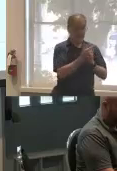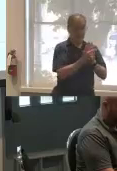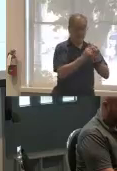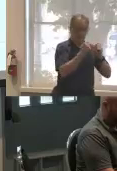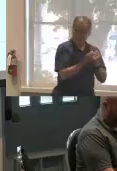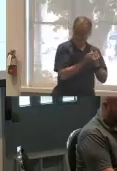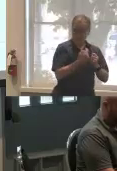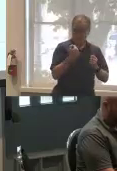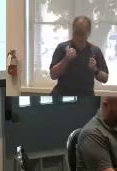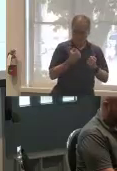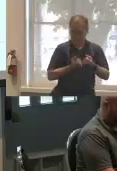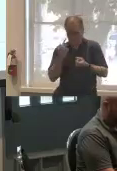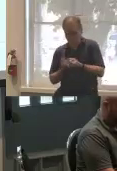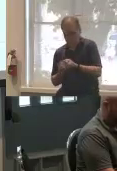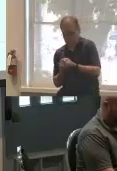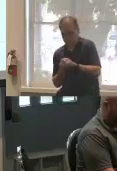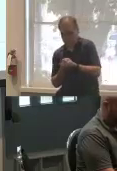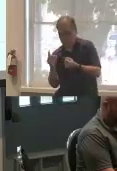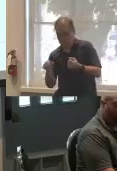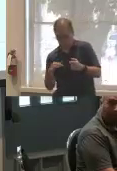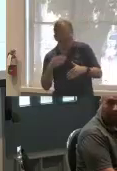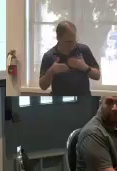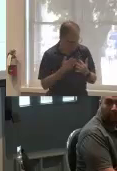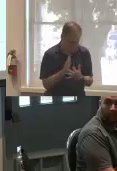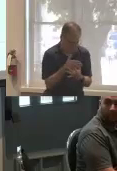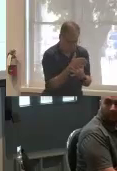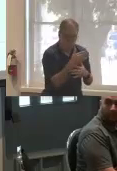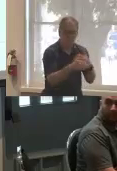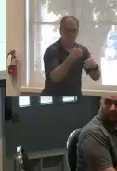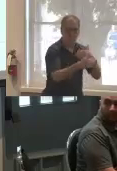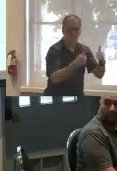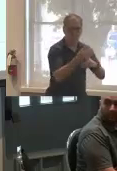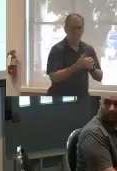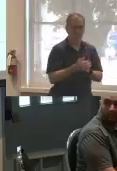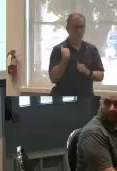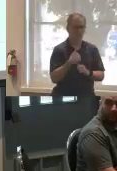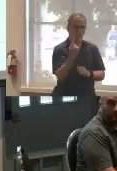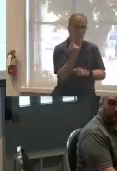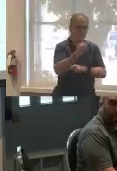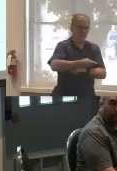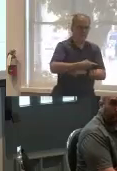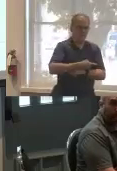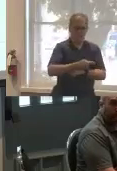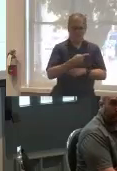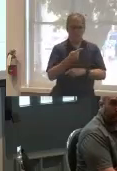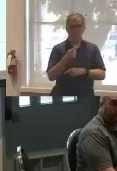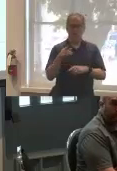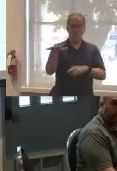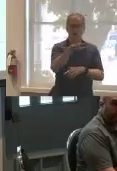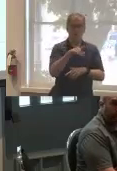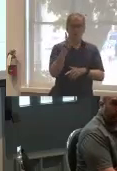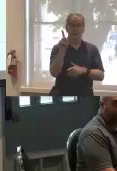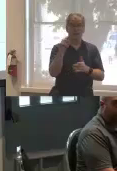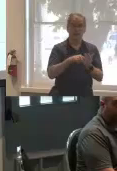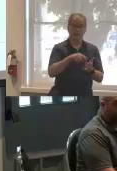process. And during one day, we served around 1,500 you know,